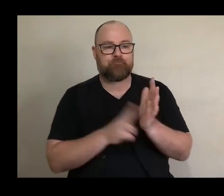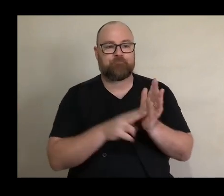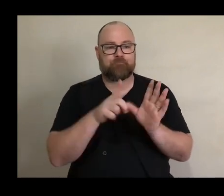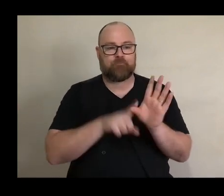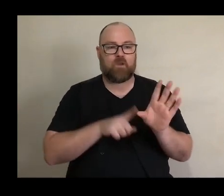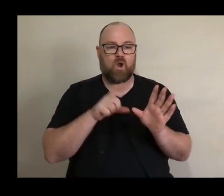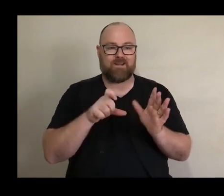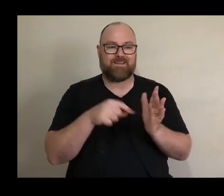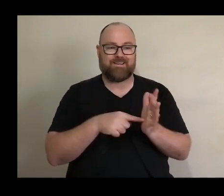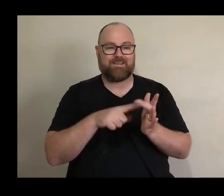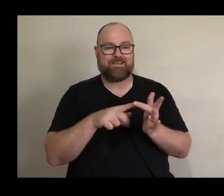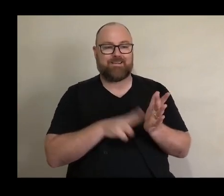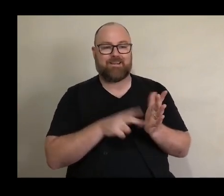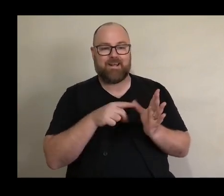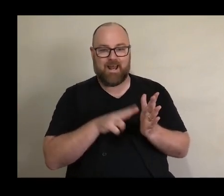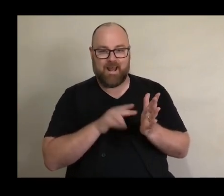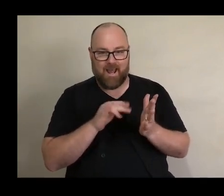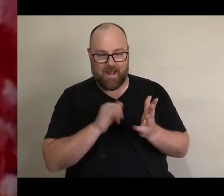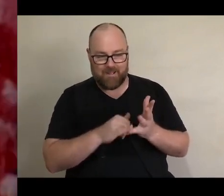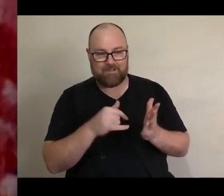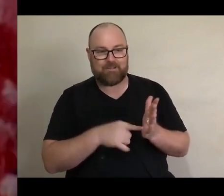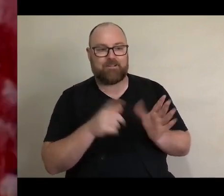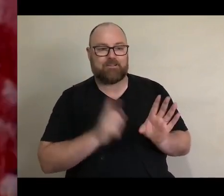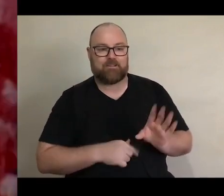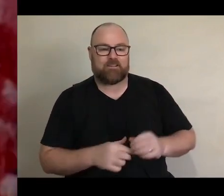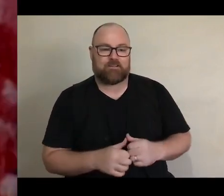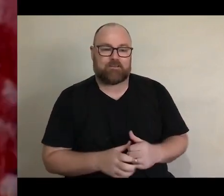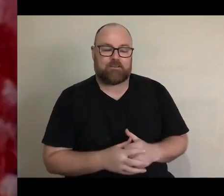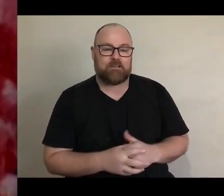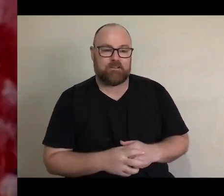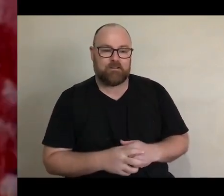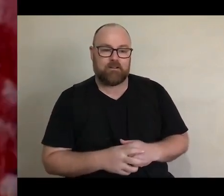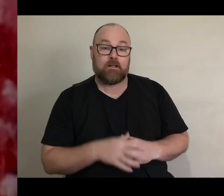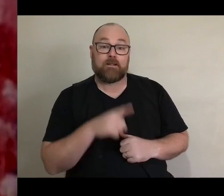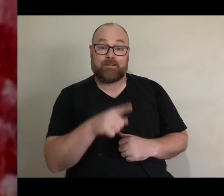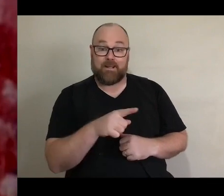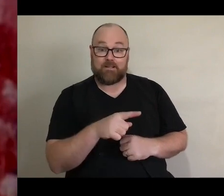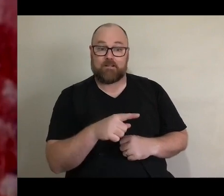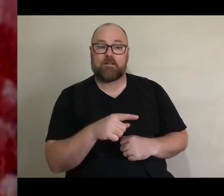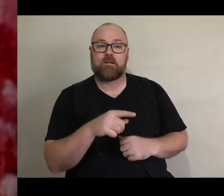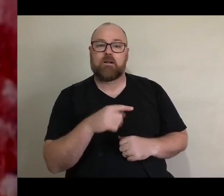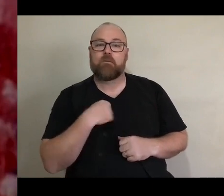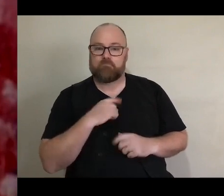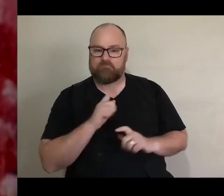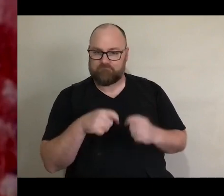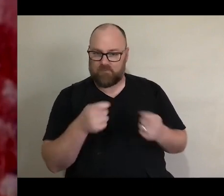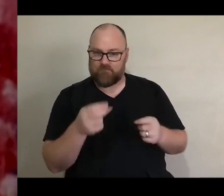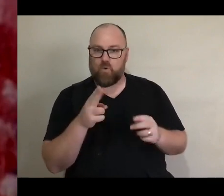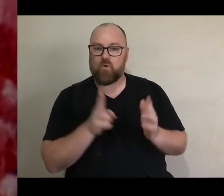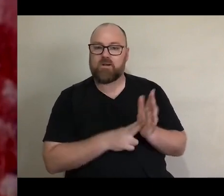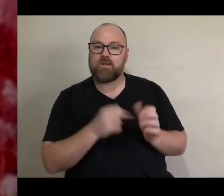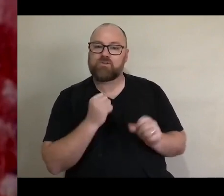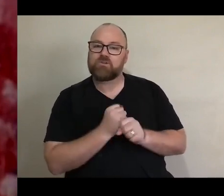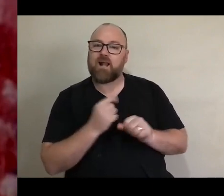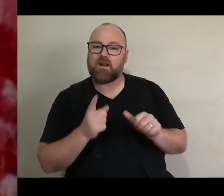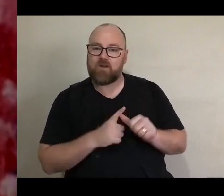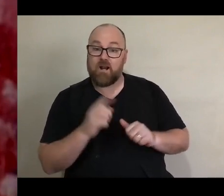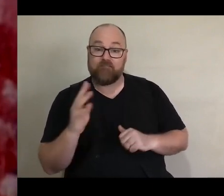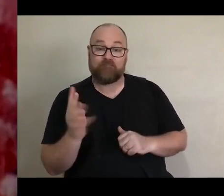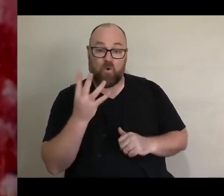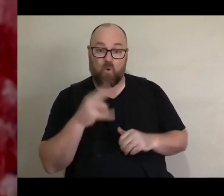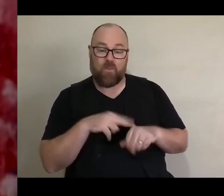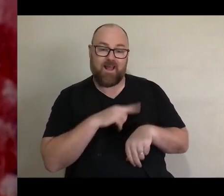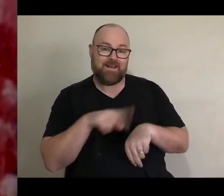film, pardon me, who wasn't a film, it's a film, and it's been commissioned for the National Gallery's 4th National Indigenous